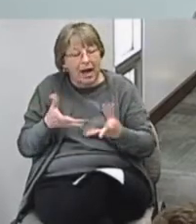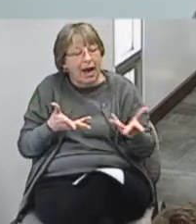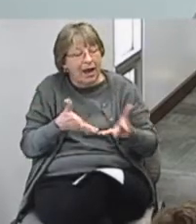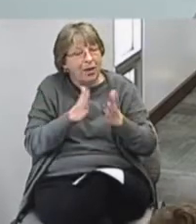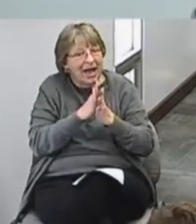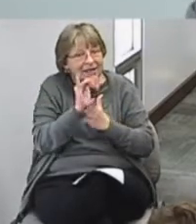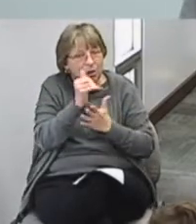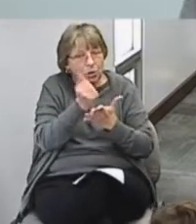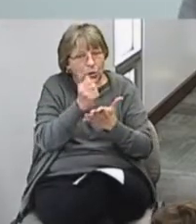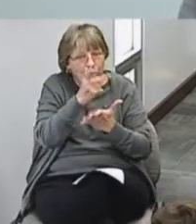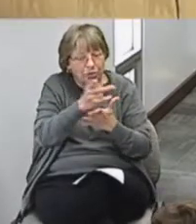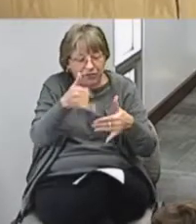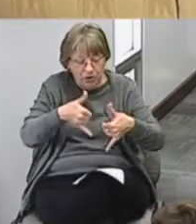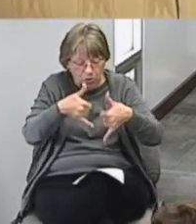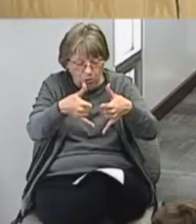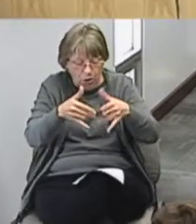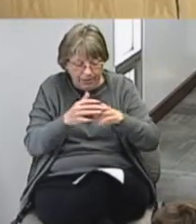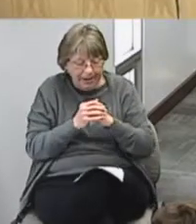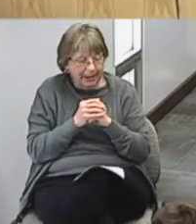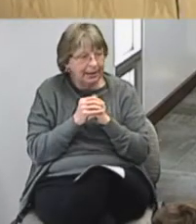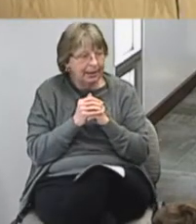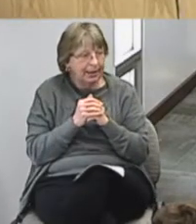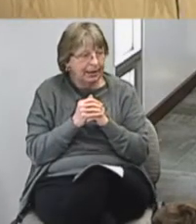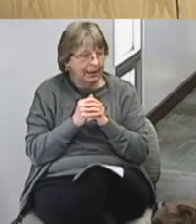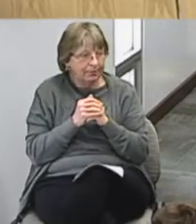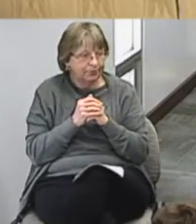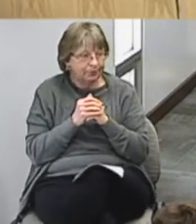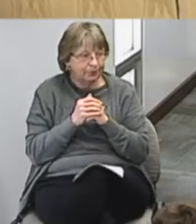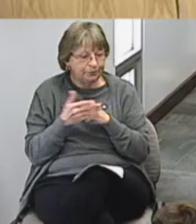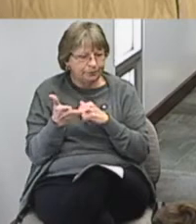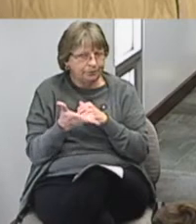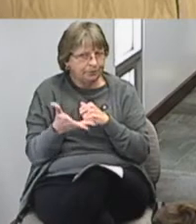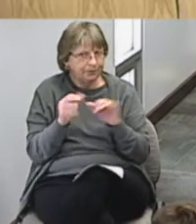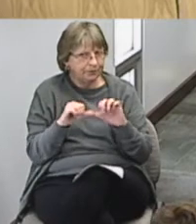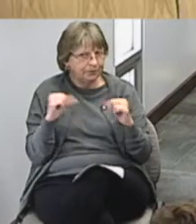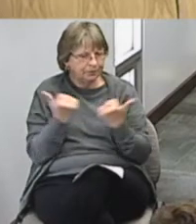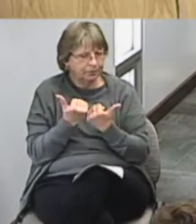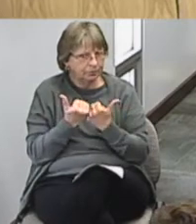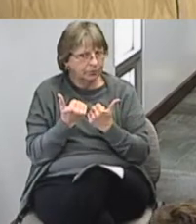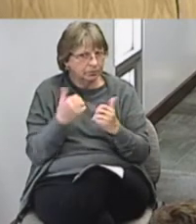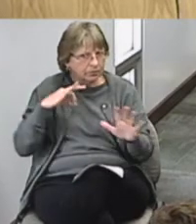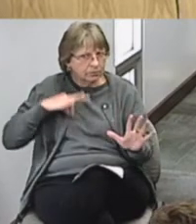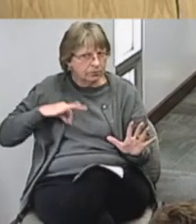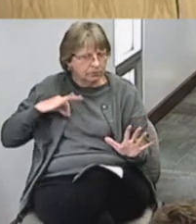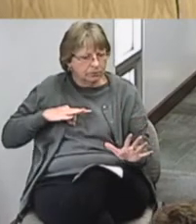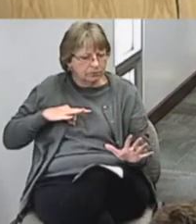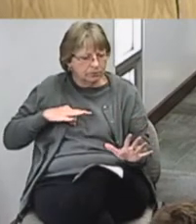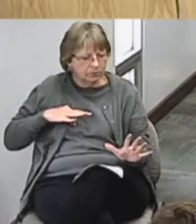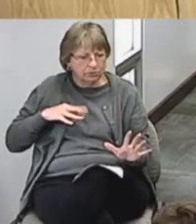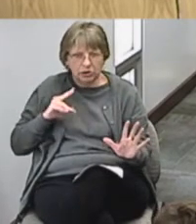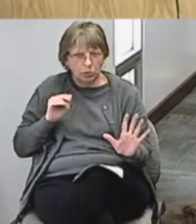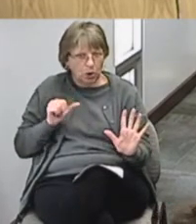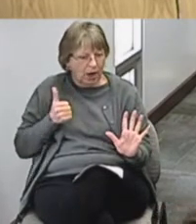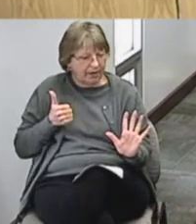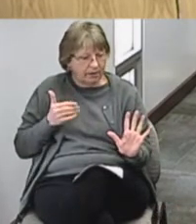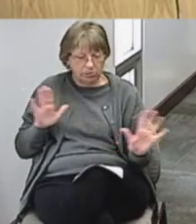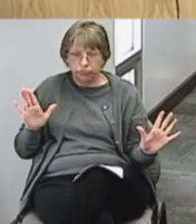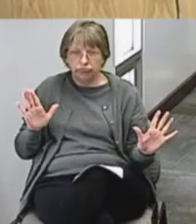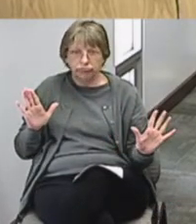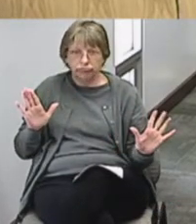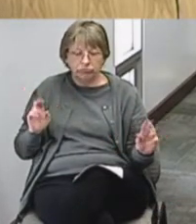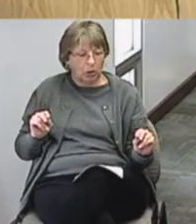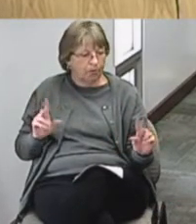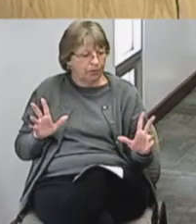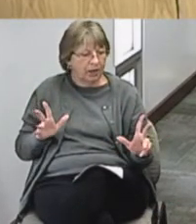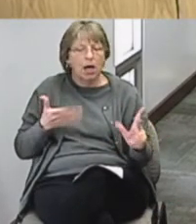awards. Paul, are these the agencies that applied? Or Yes. There were no others There were besides no those others. four?